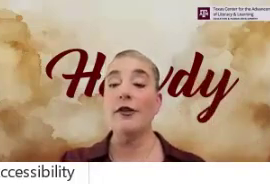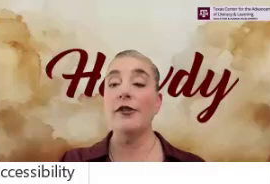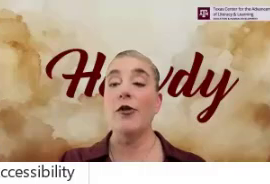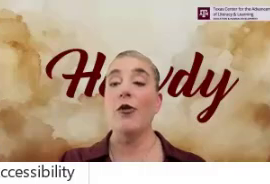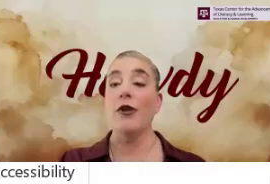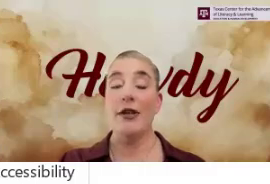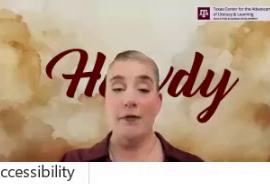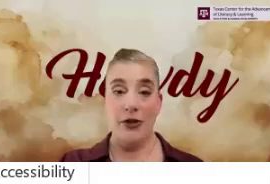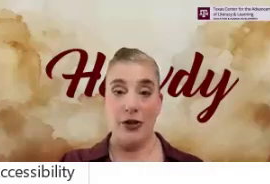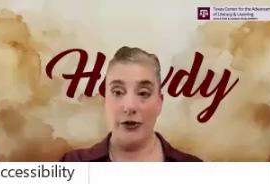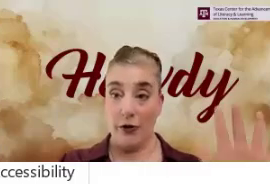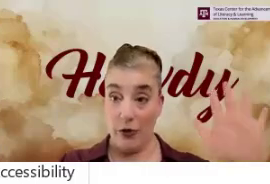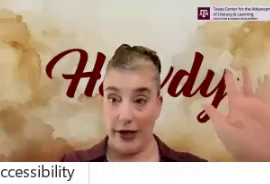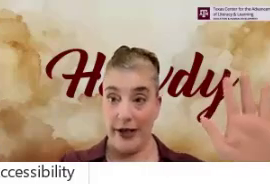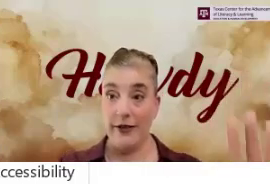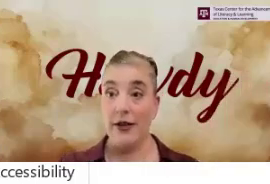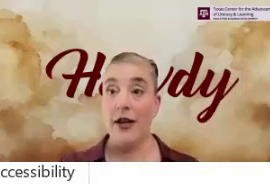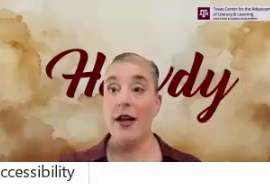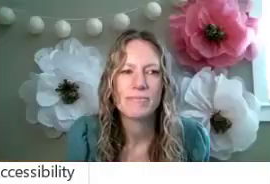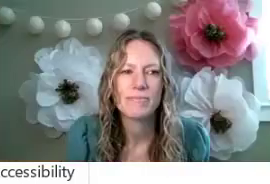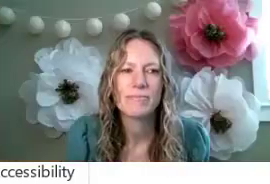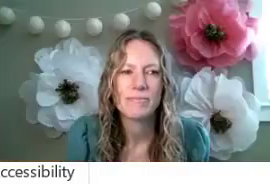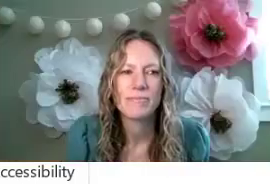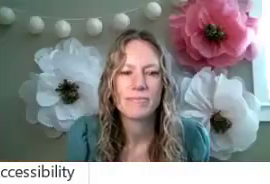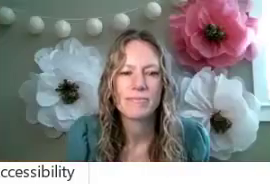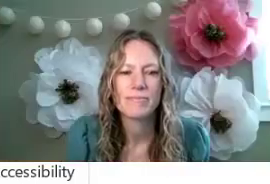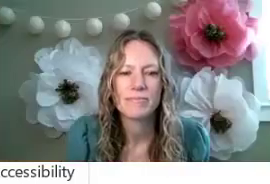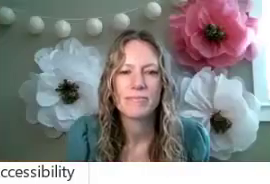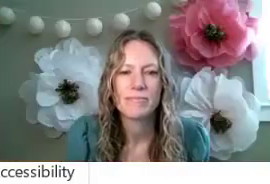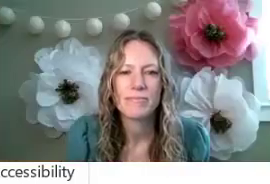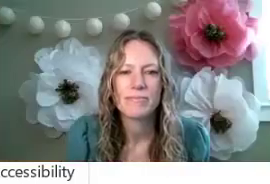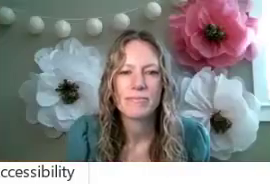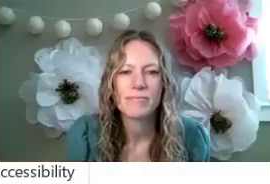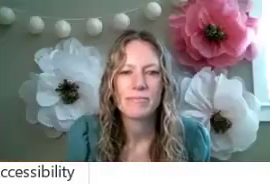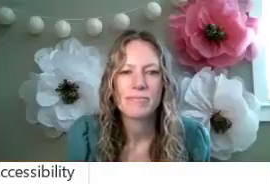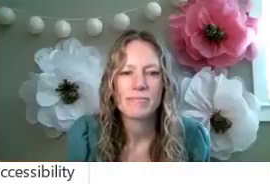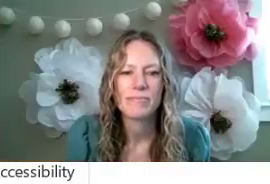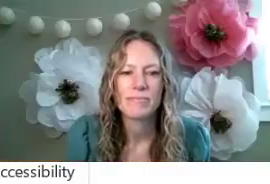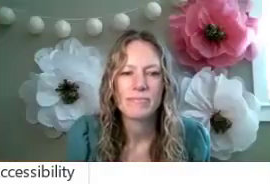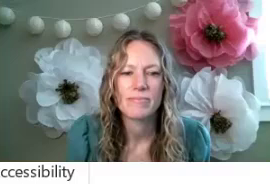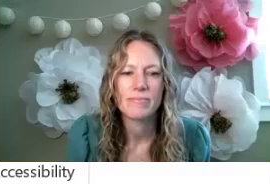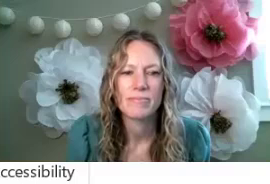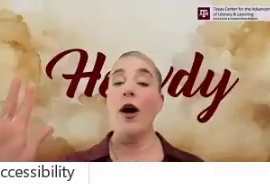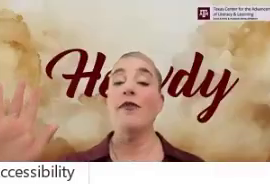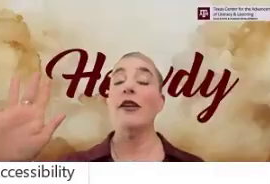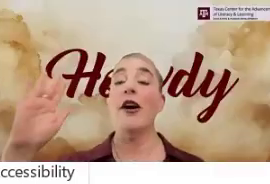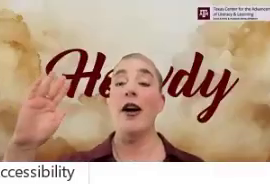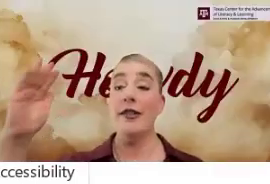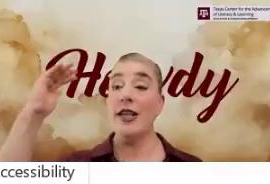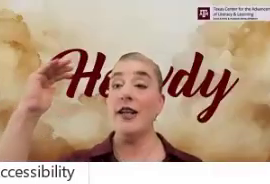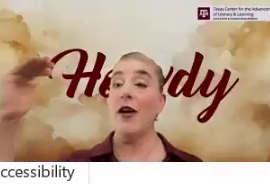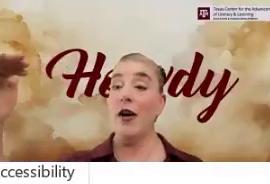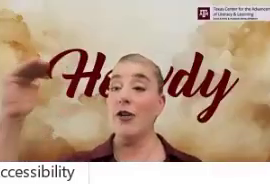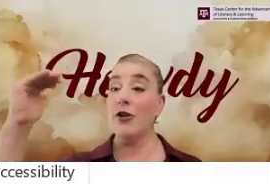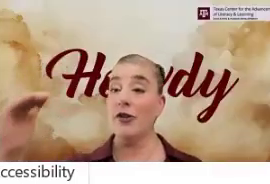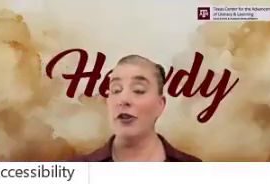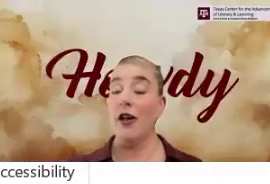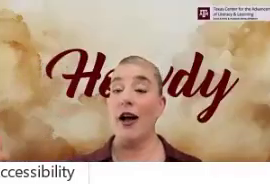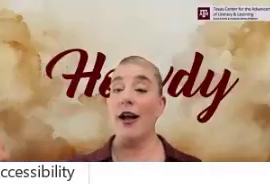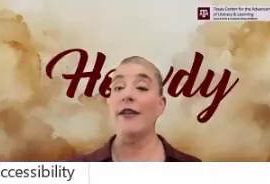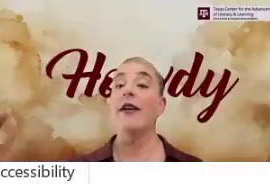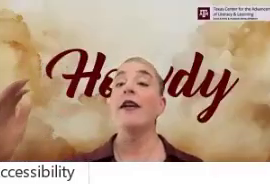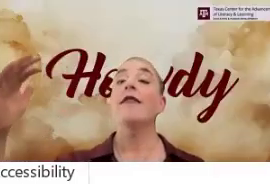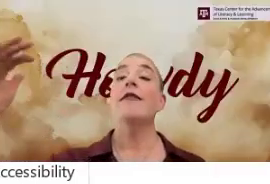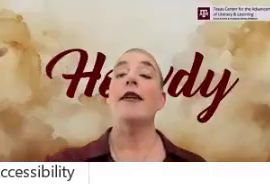text boxes or images. Okay. Now the reading order is the content on